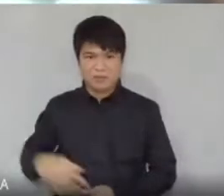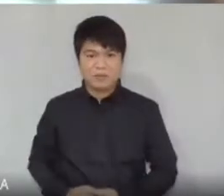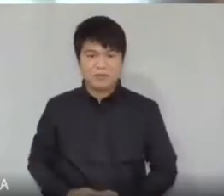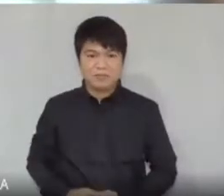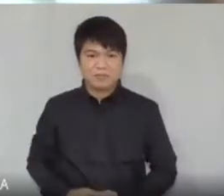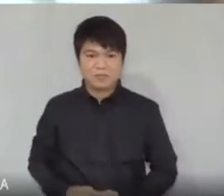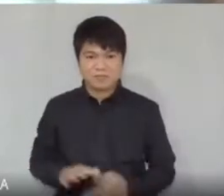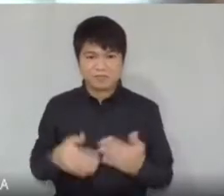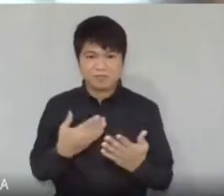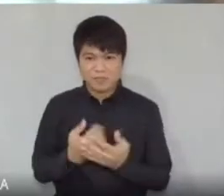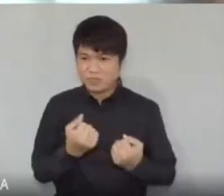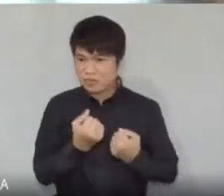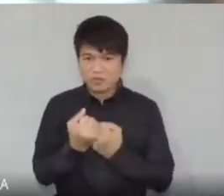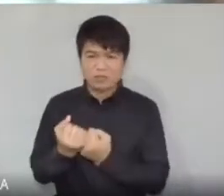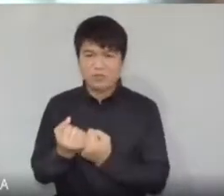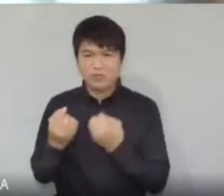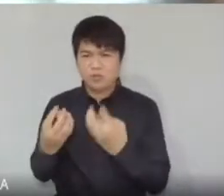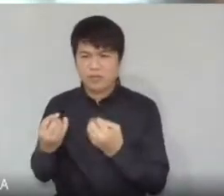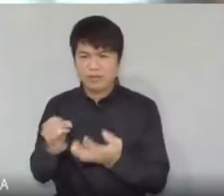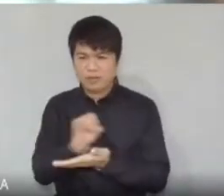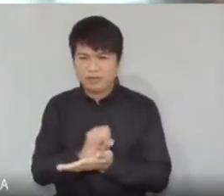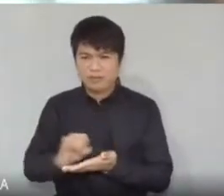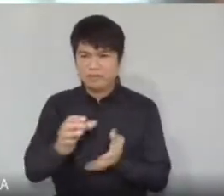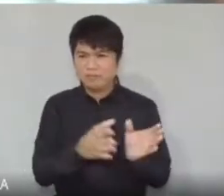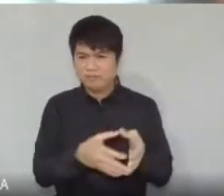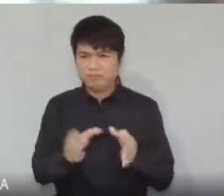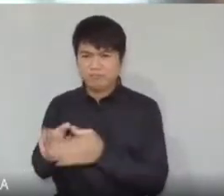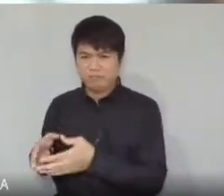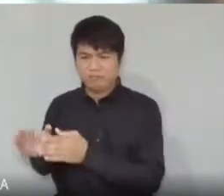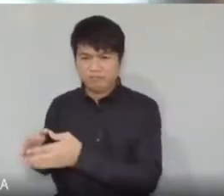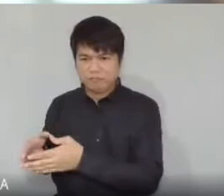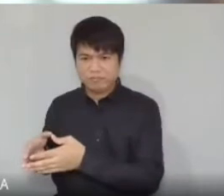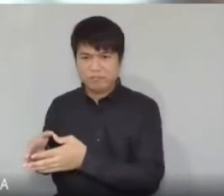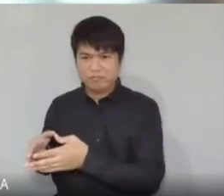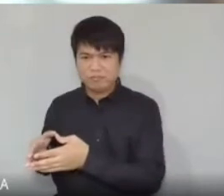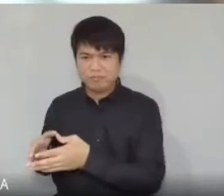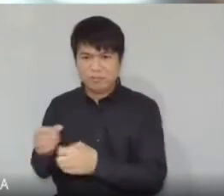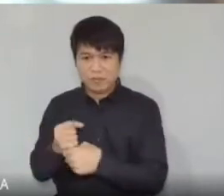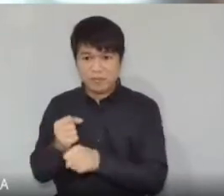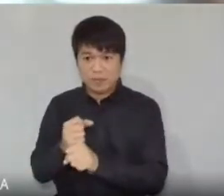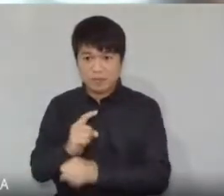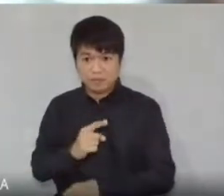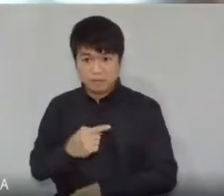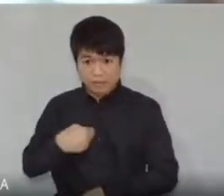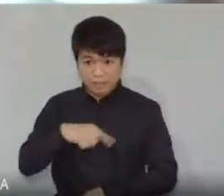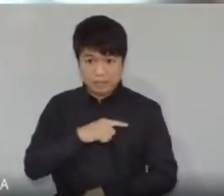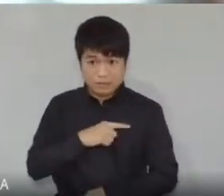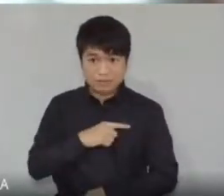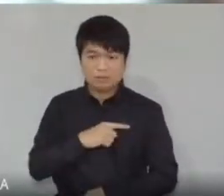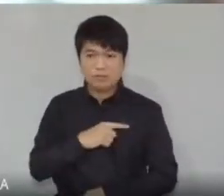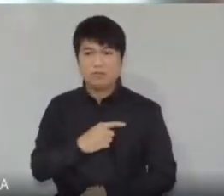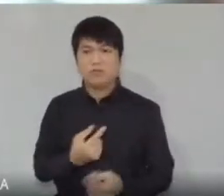the full implementation of the Universal Health Care Act, the National Telehealth Implementation Roadmap and